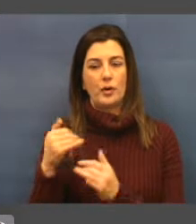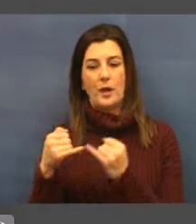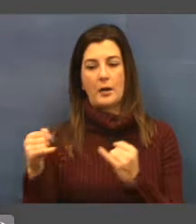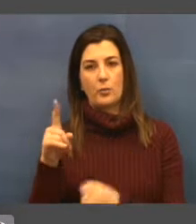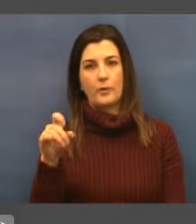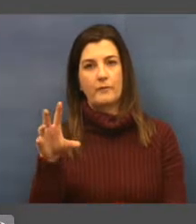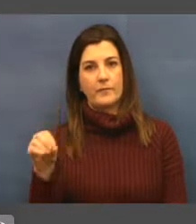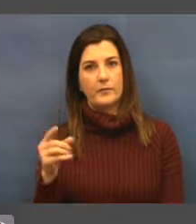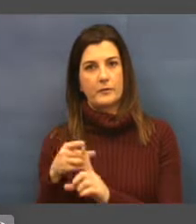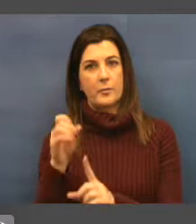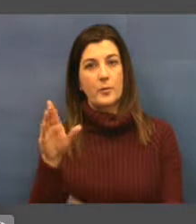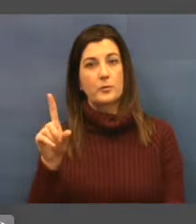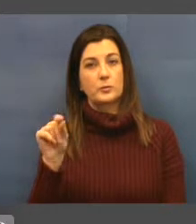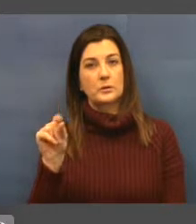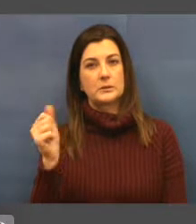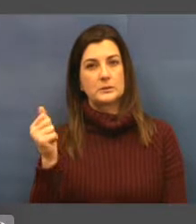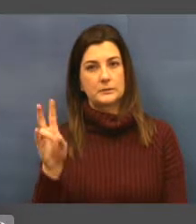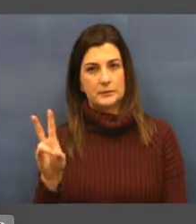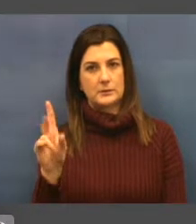tax return.